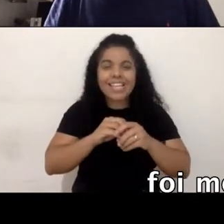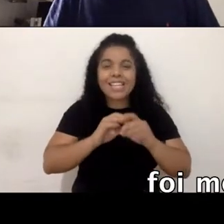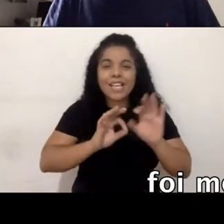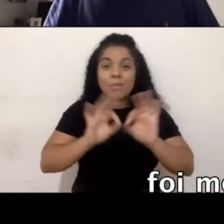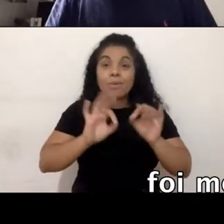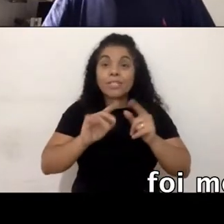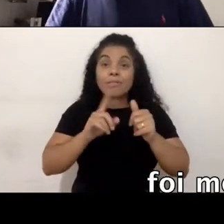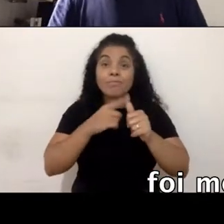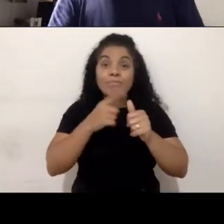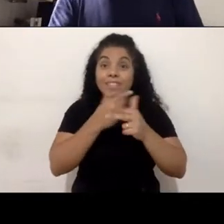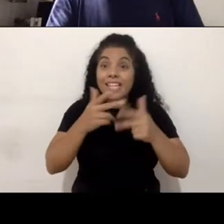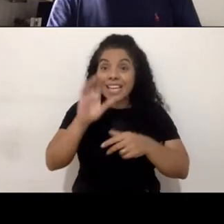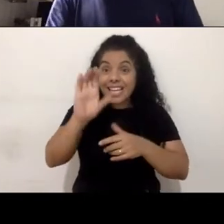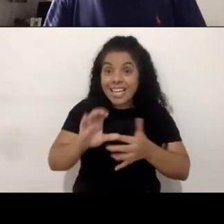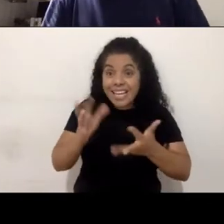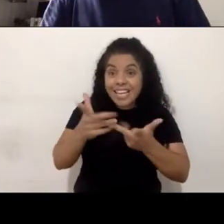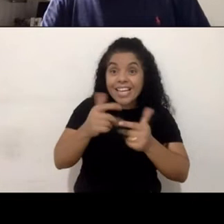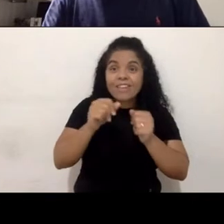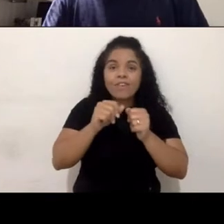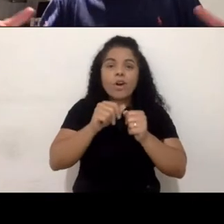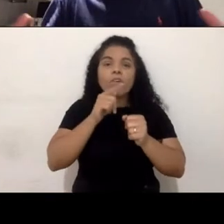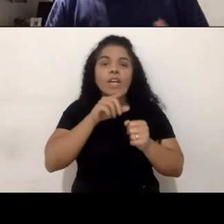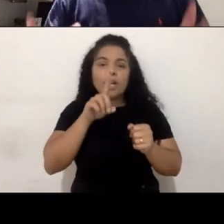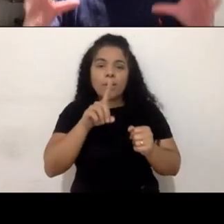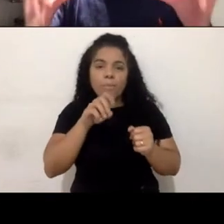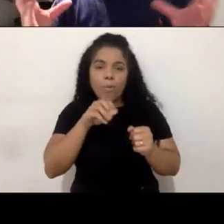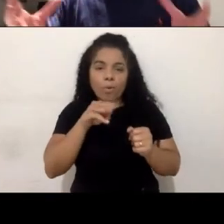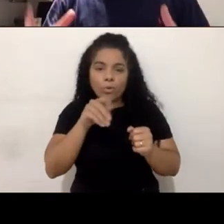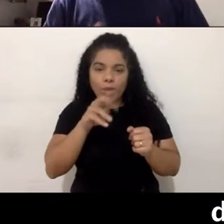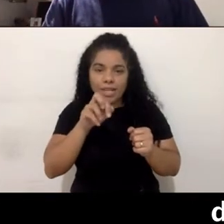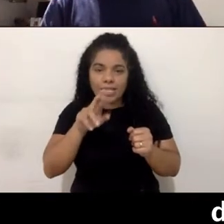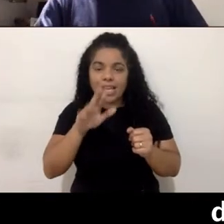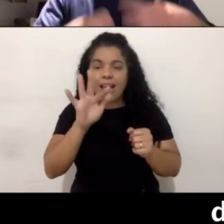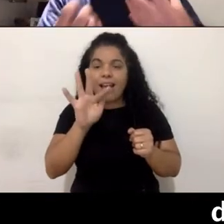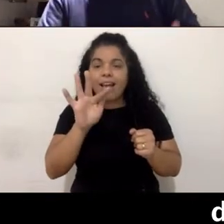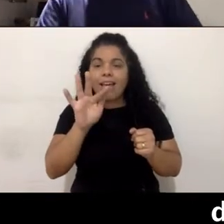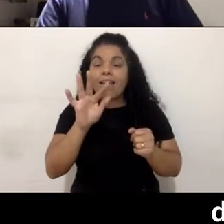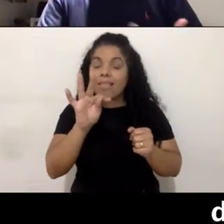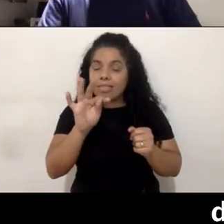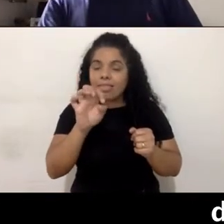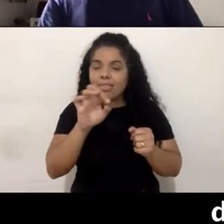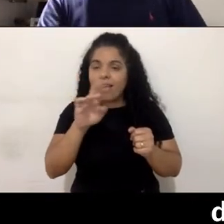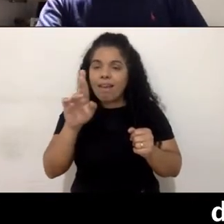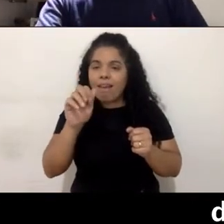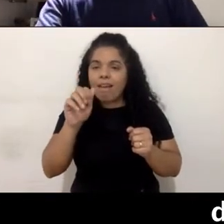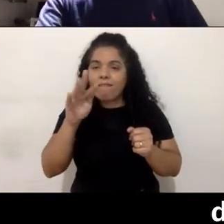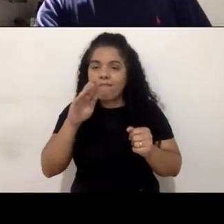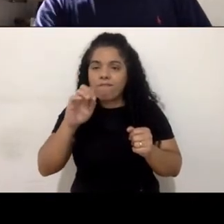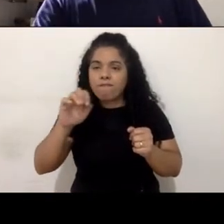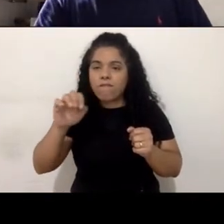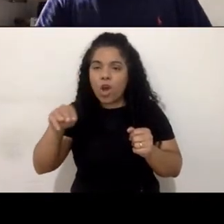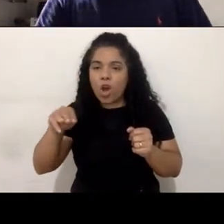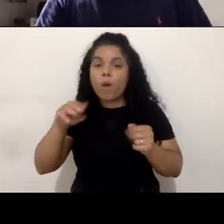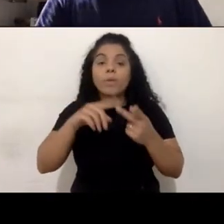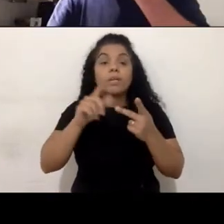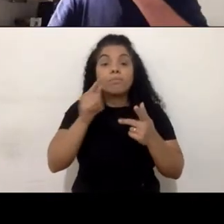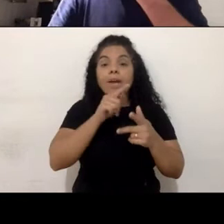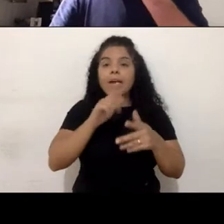project, but they found that actually didn't help them. It was still very large and brittle when it came time to apply it to an environment.